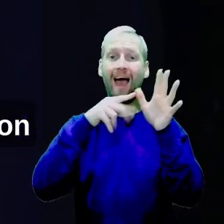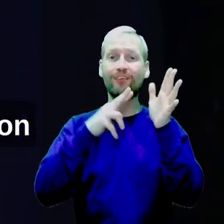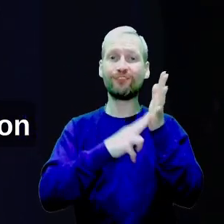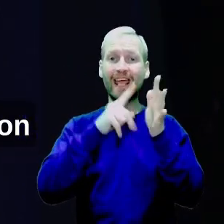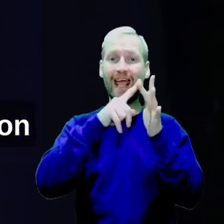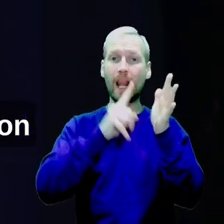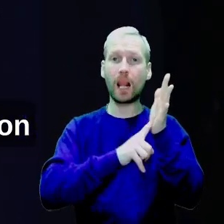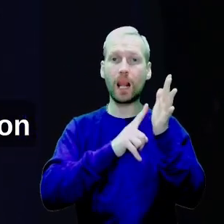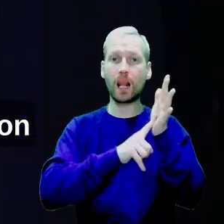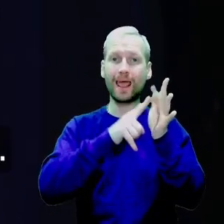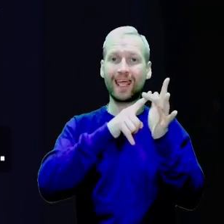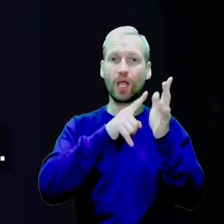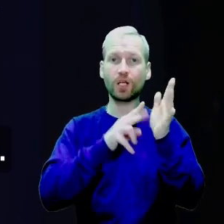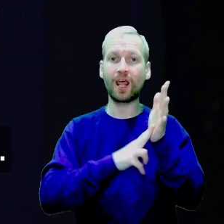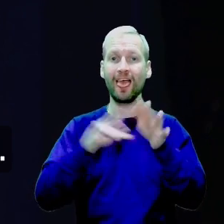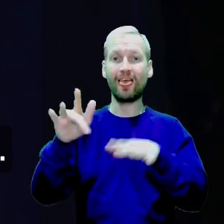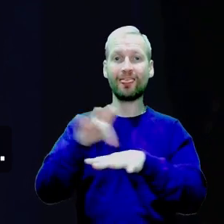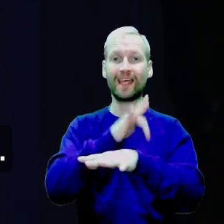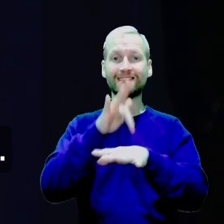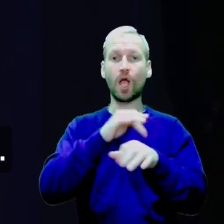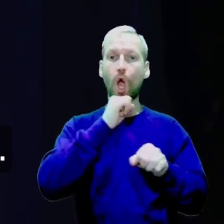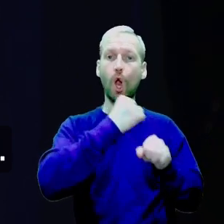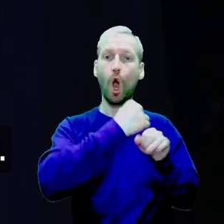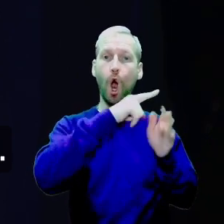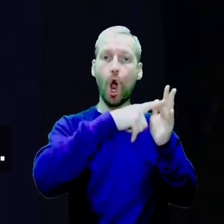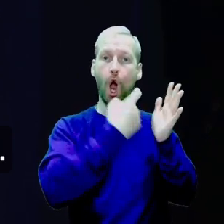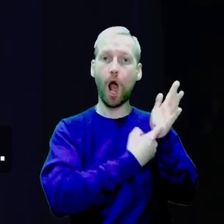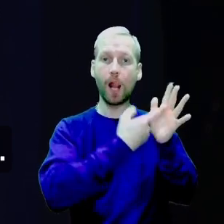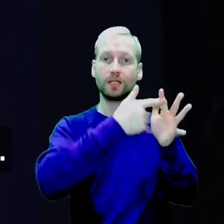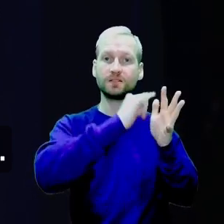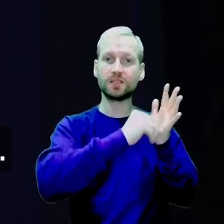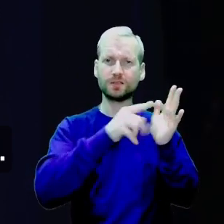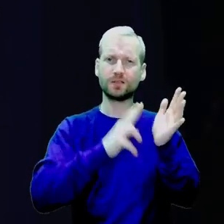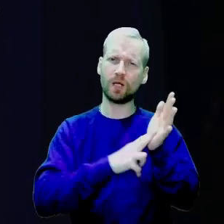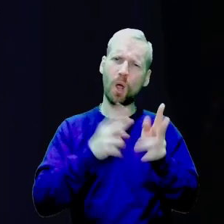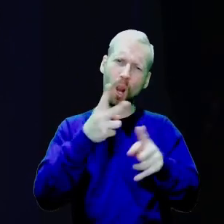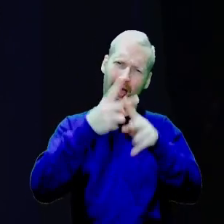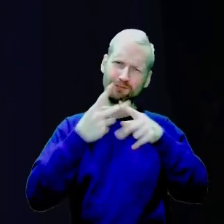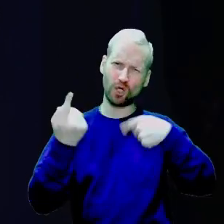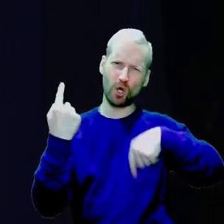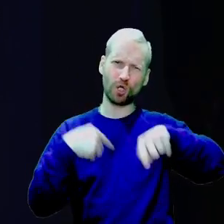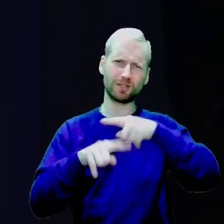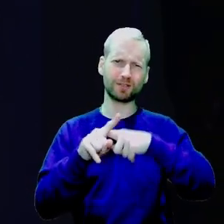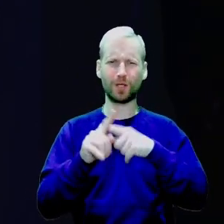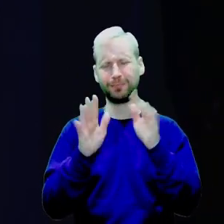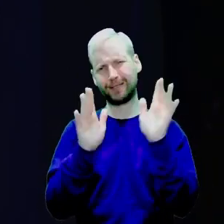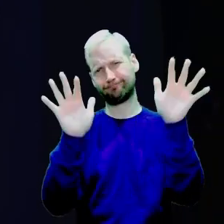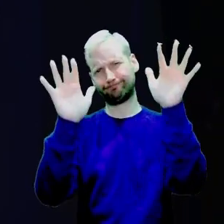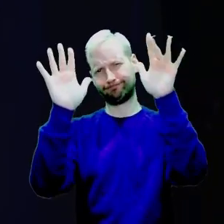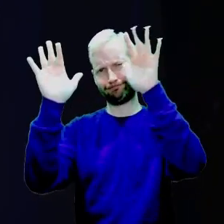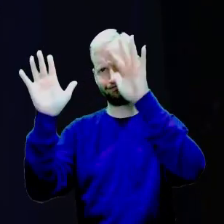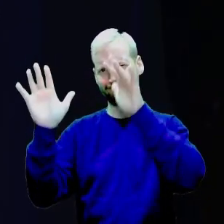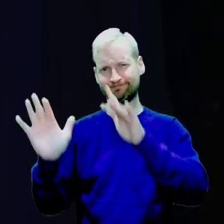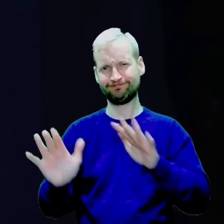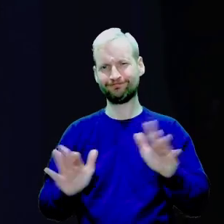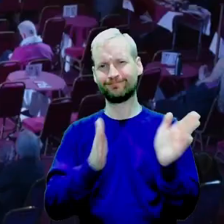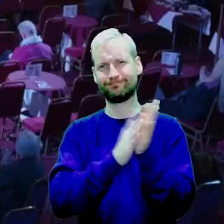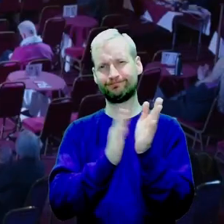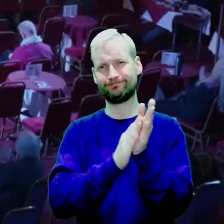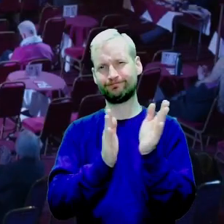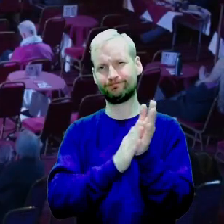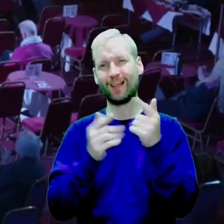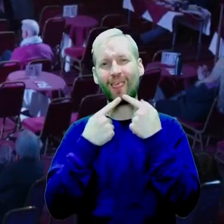in Galston, who've welcomed us today and looked after us so well. I think just a round of applause just to say thank you very